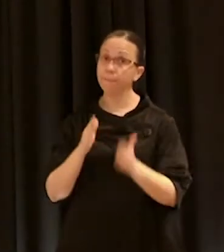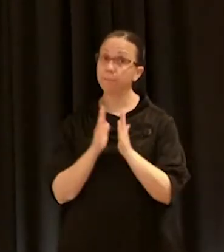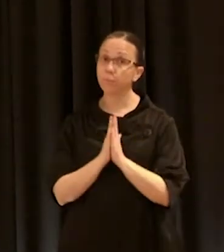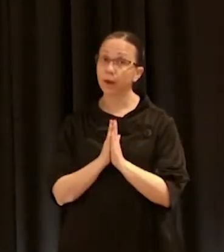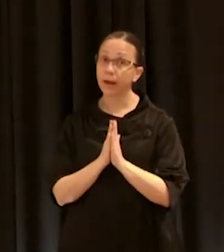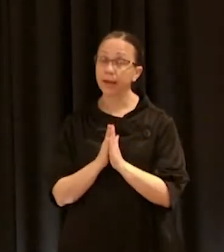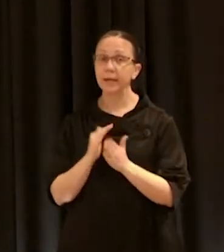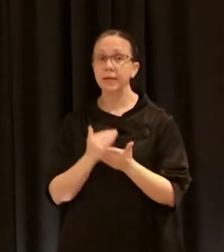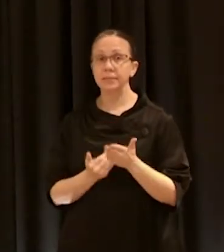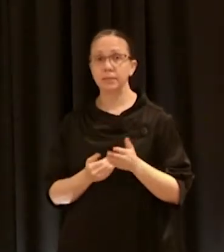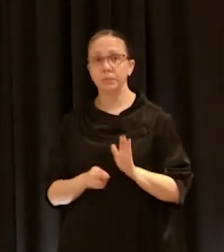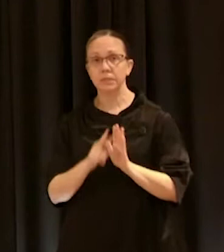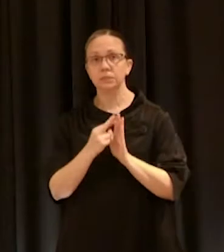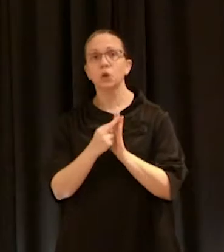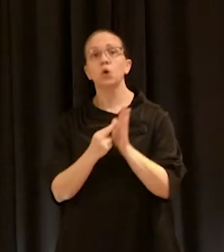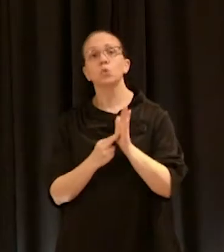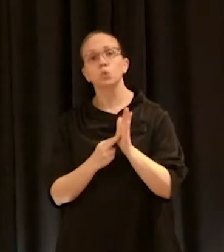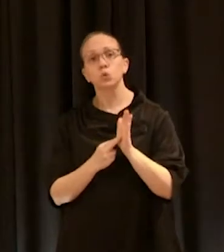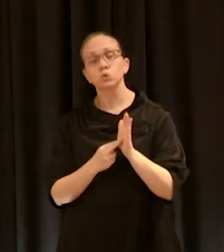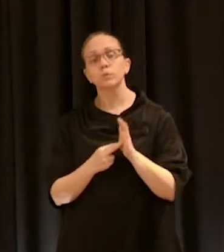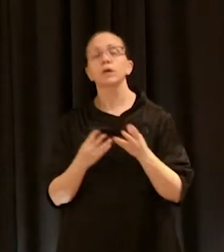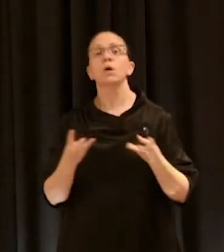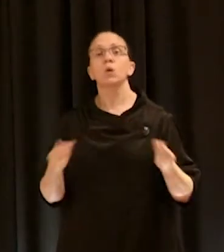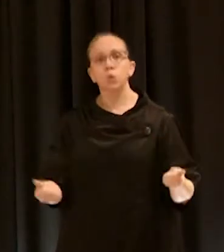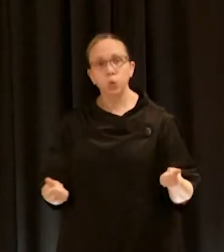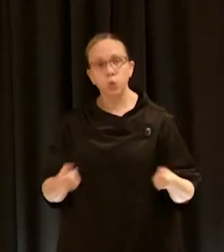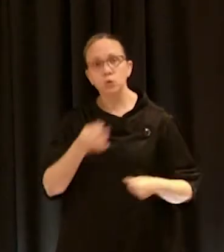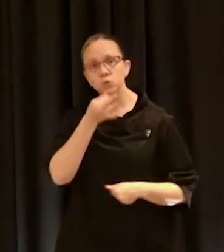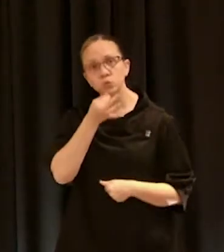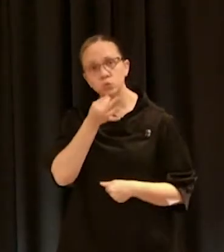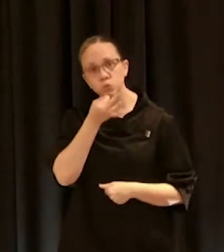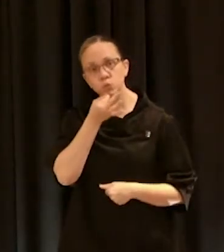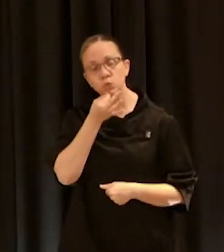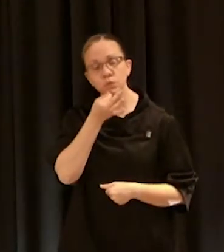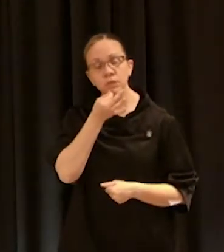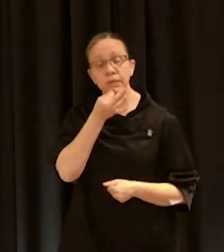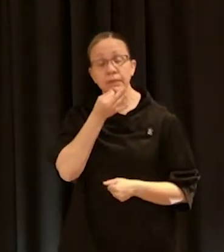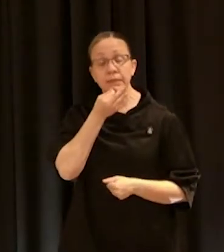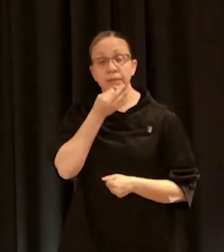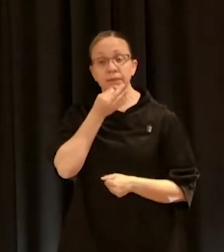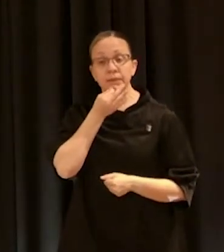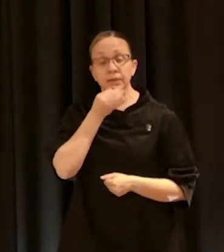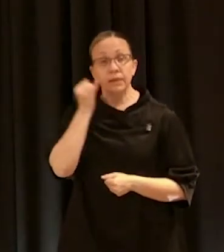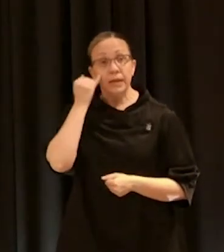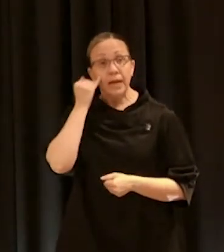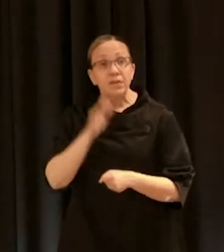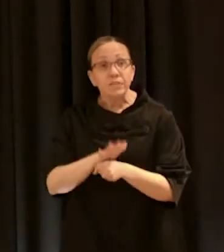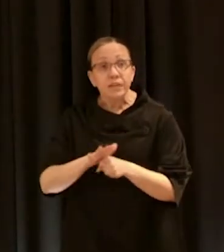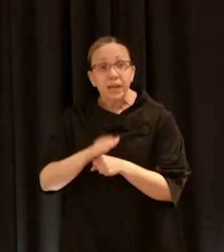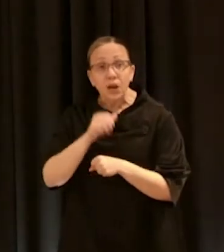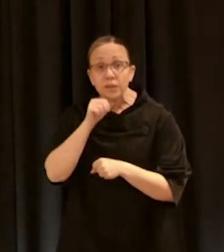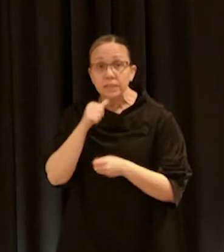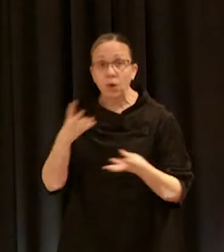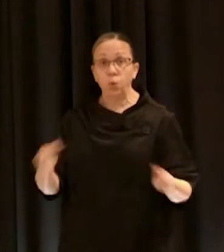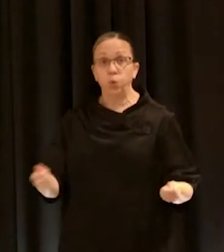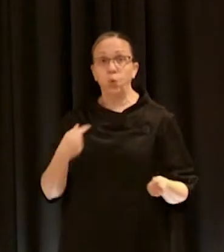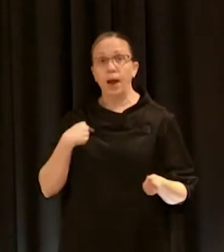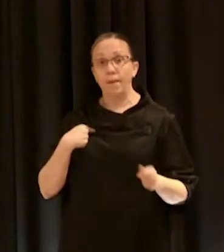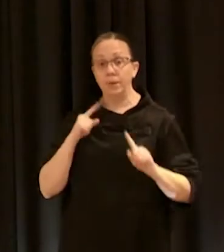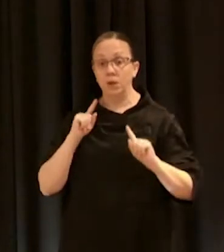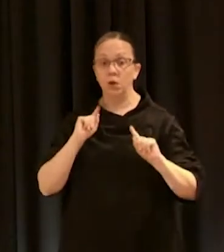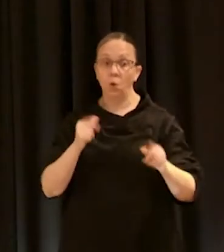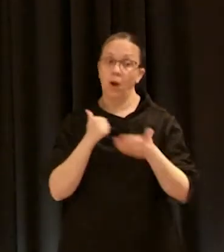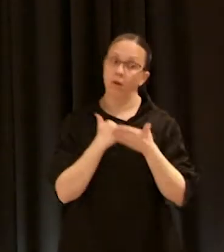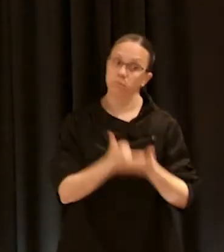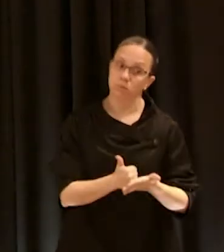praying that some of these restrictions are going to be lifted sooner than later. If the county doesn't lift them, I'm going to go down there and help